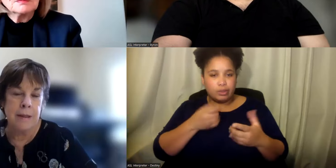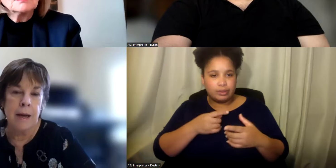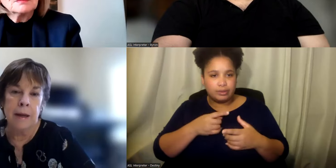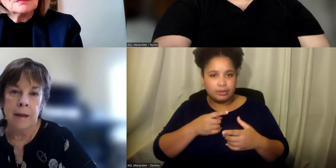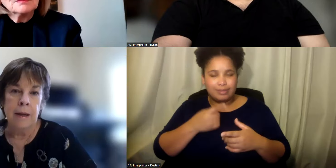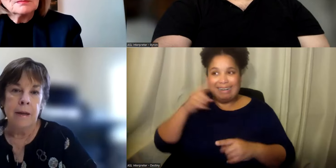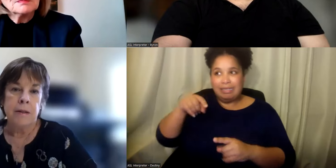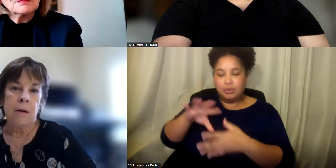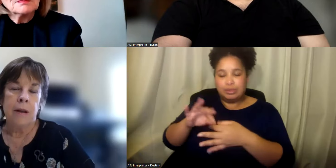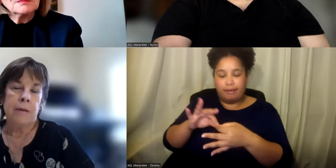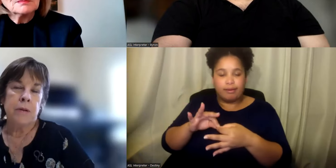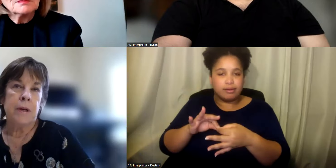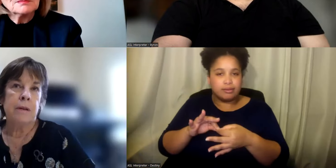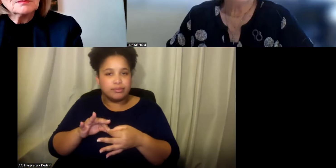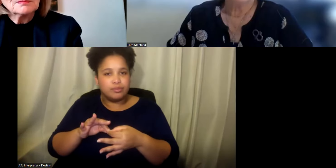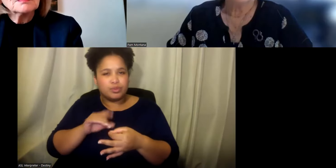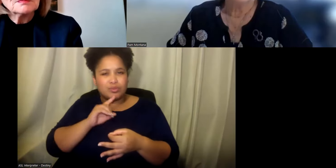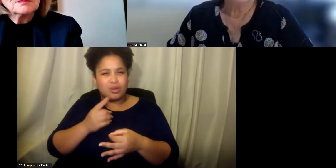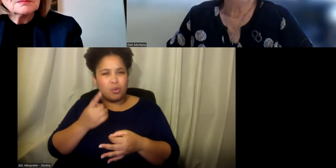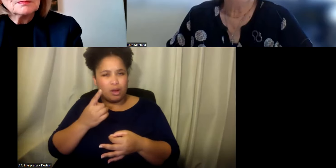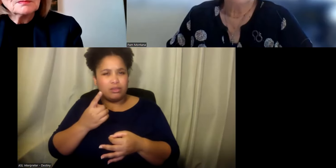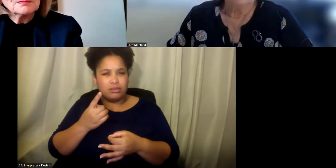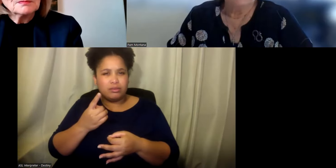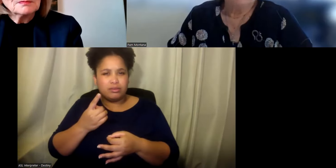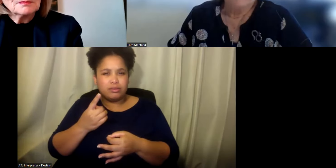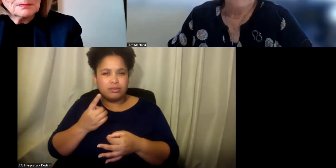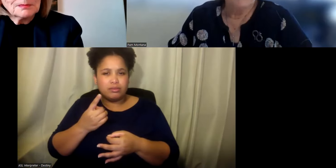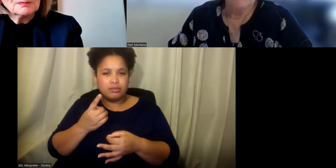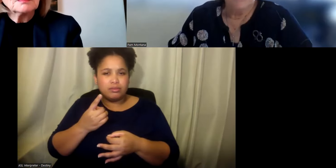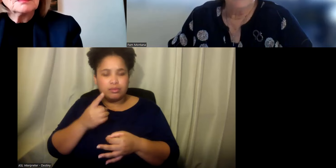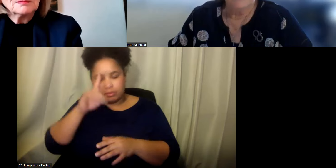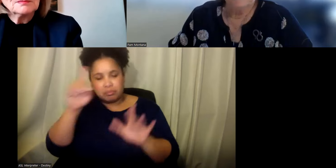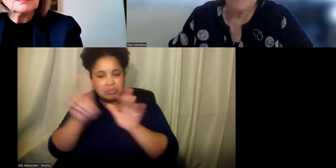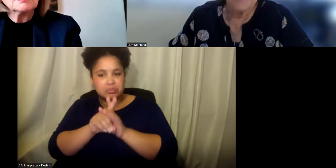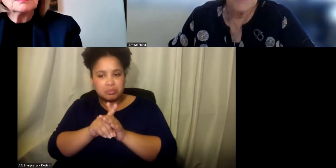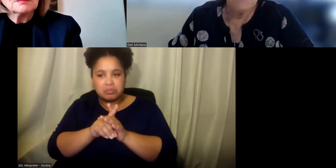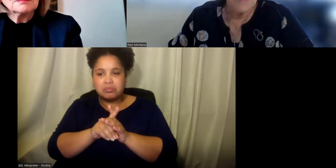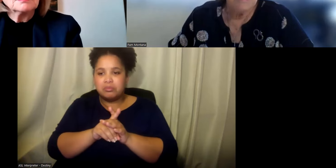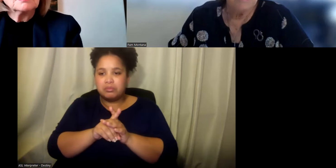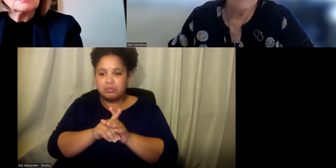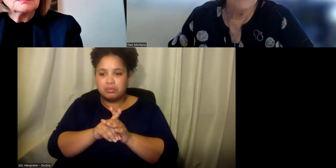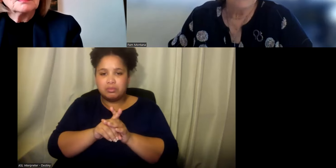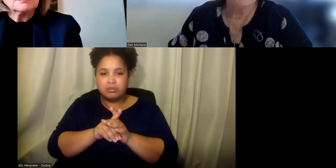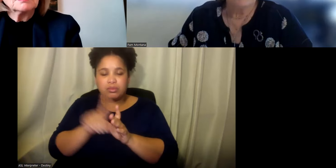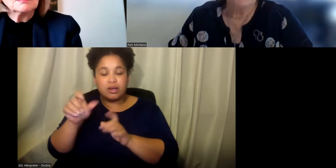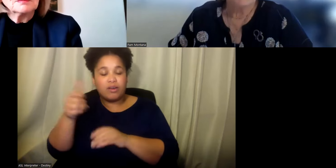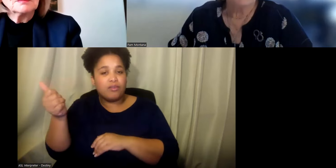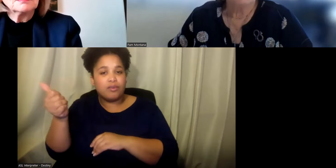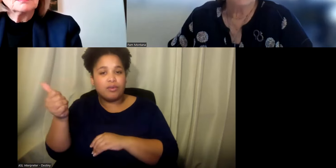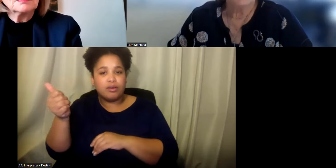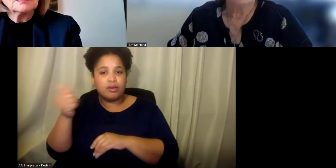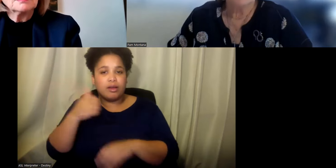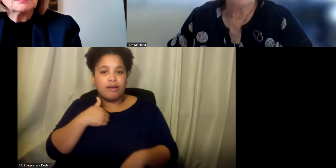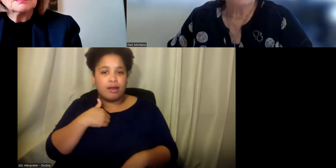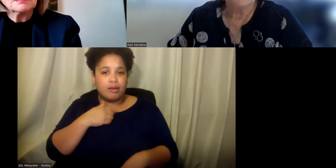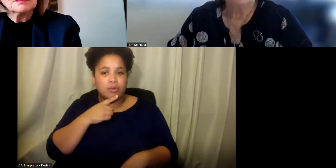to say. So that was one of the things that popped into my mind. And the other thing is, I'm just